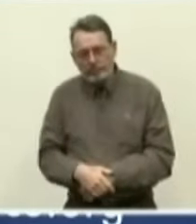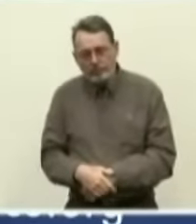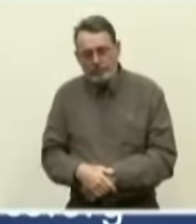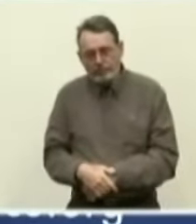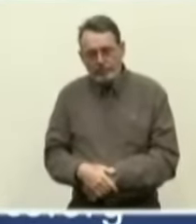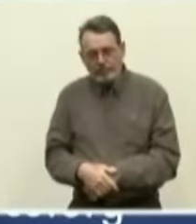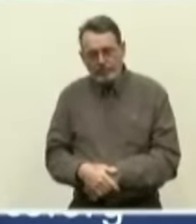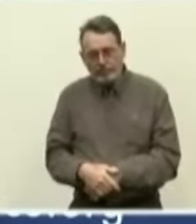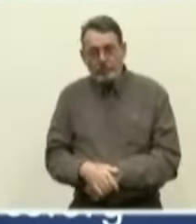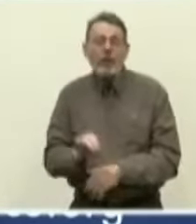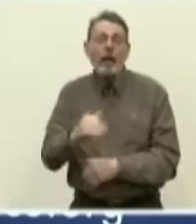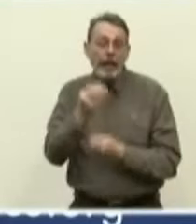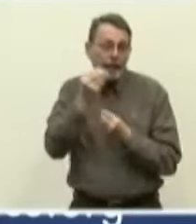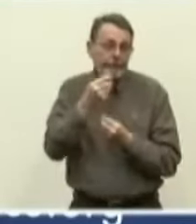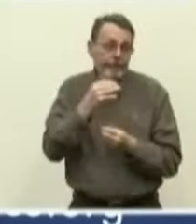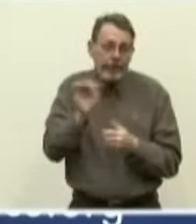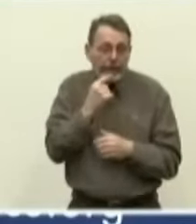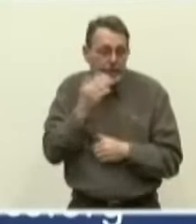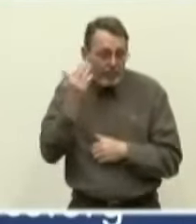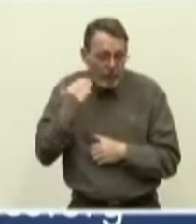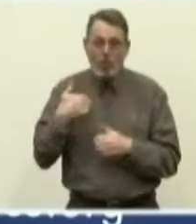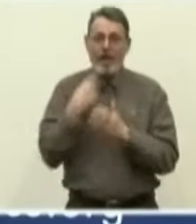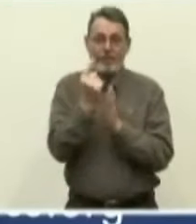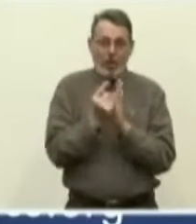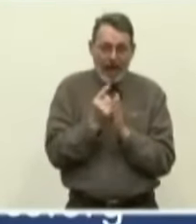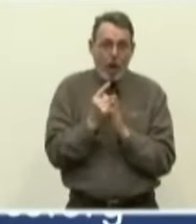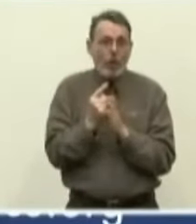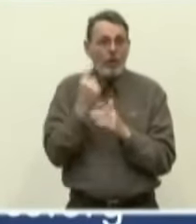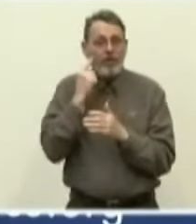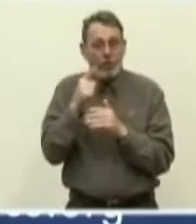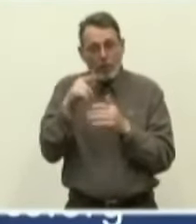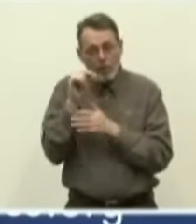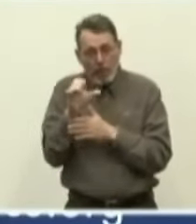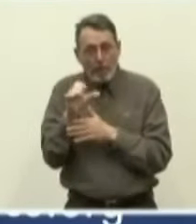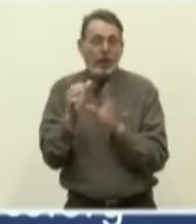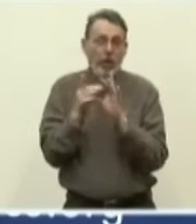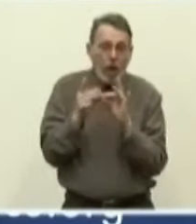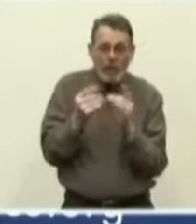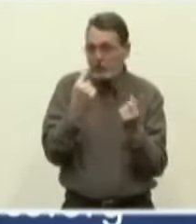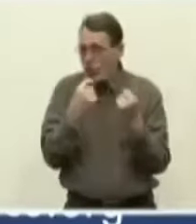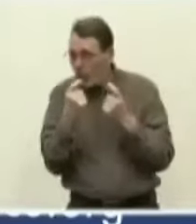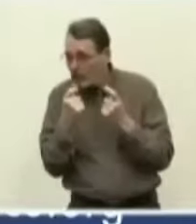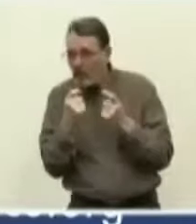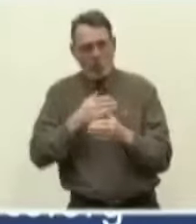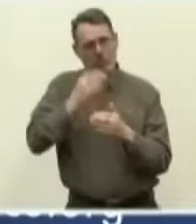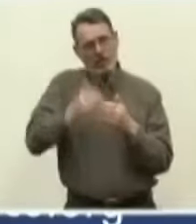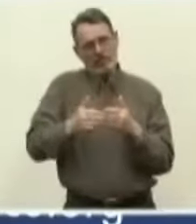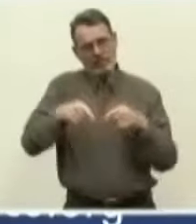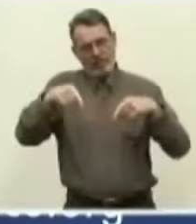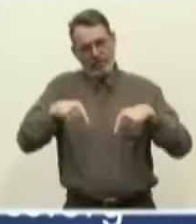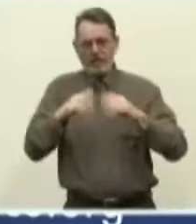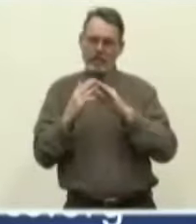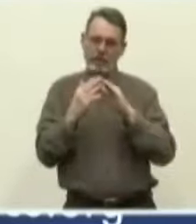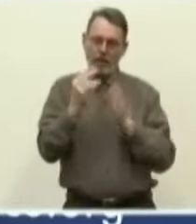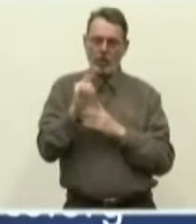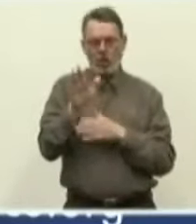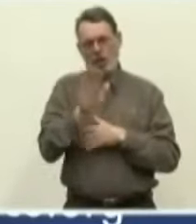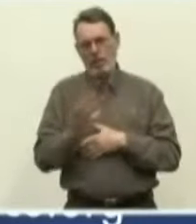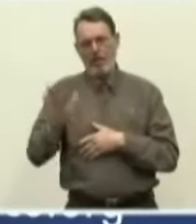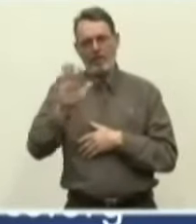As I said, we will allocate 1 hour for public comments and questions and conclude this town hall at approximately 5:45